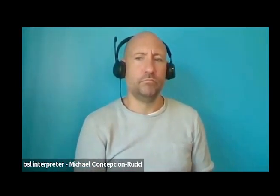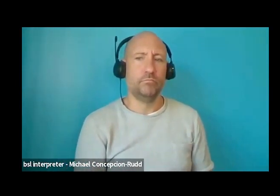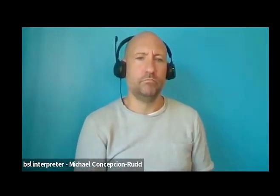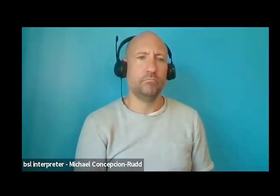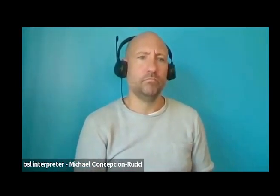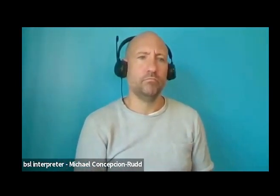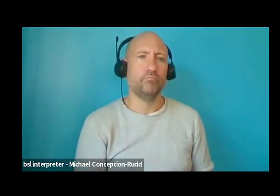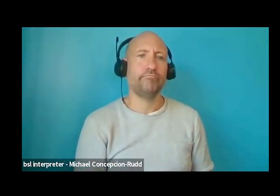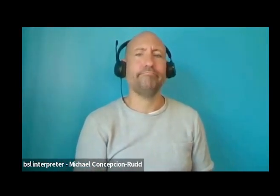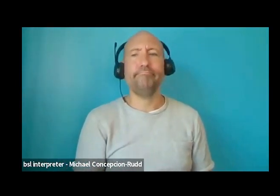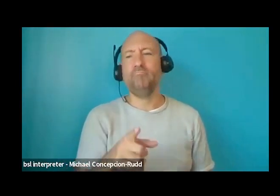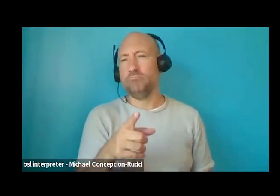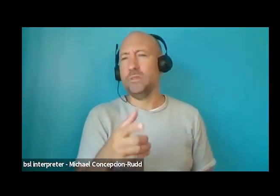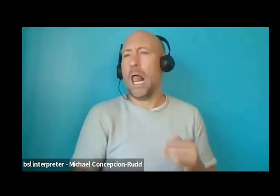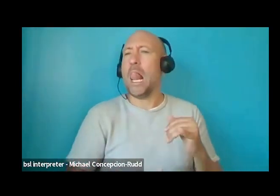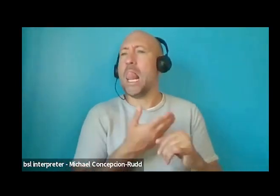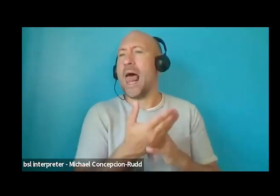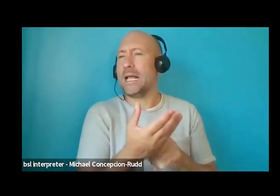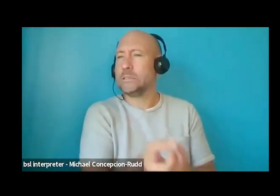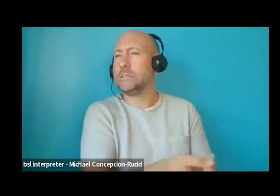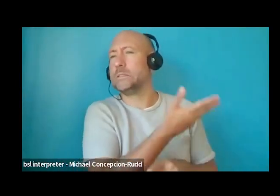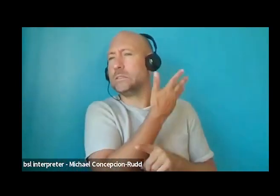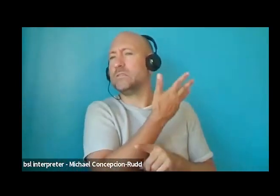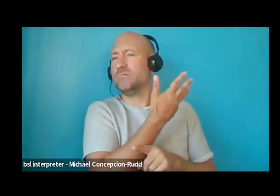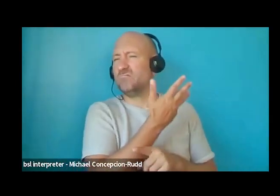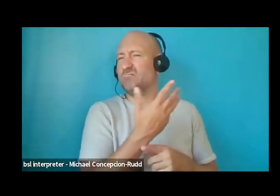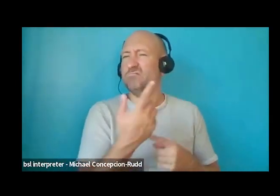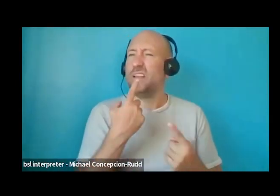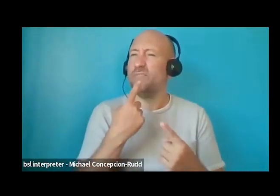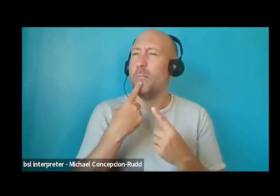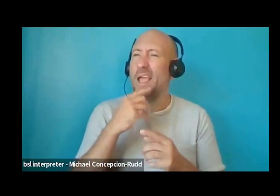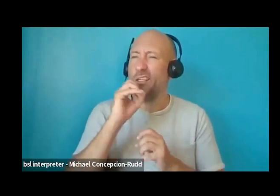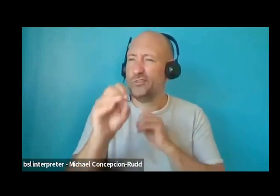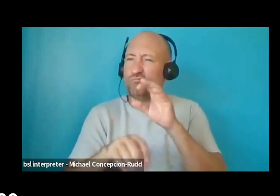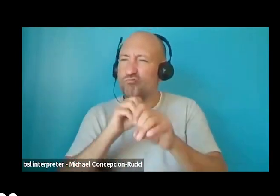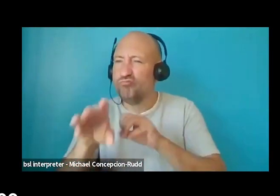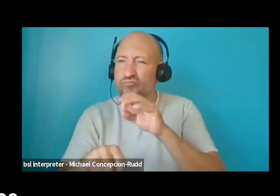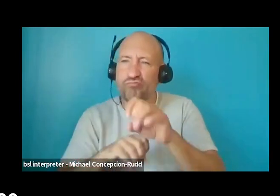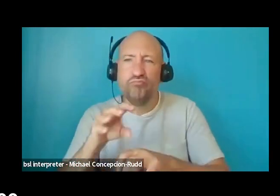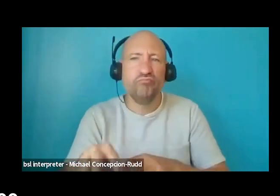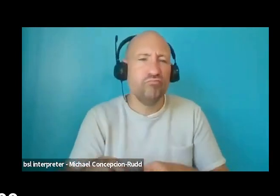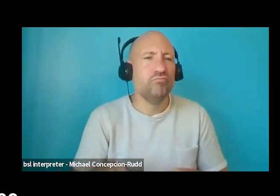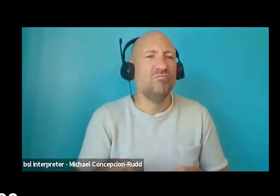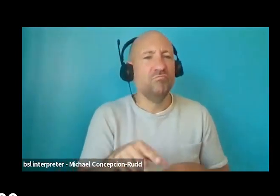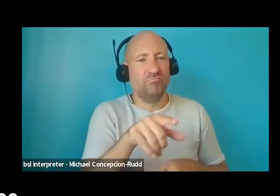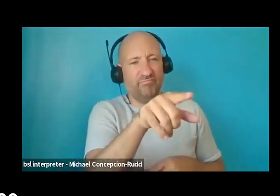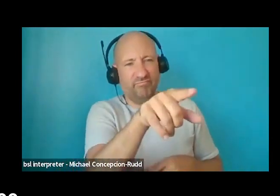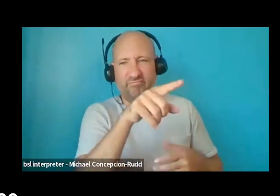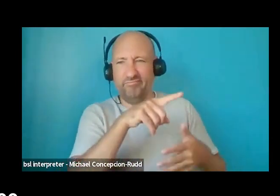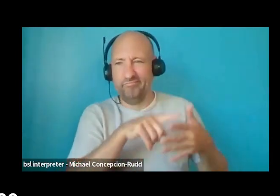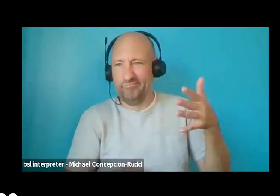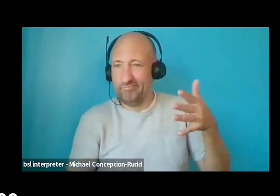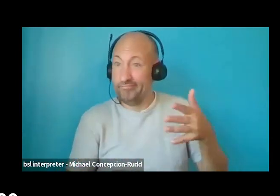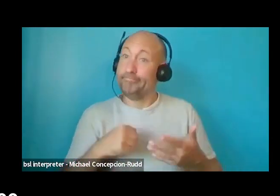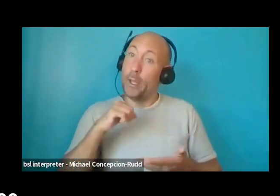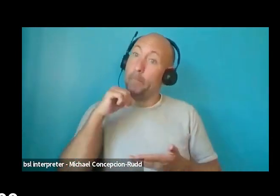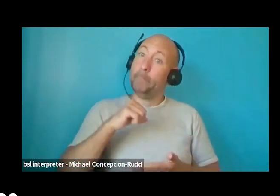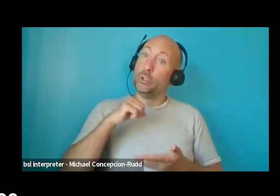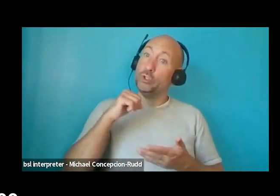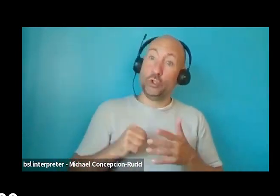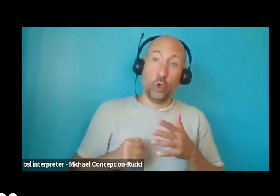So the final slide is just to give you some basic information. So we have a budget of up